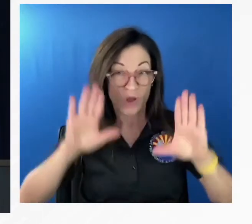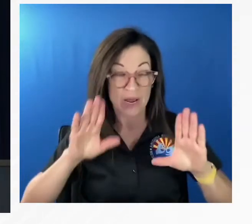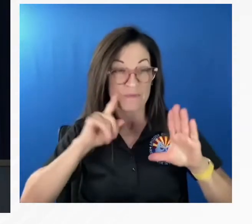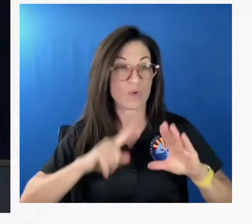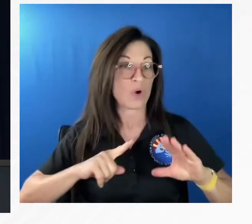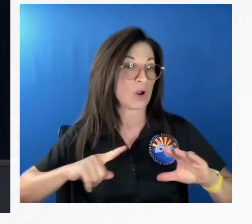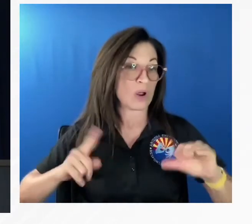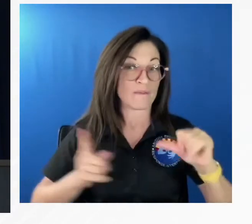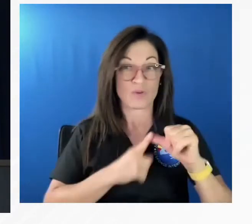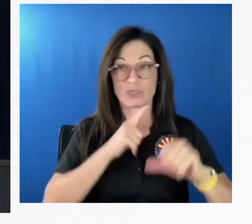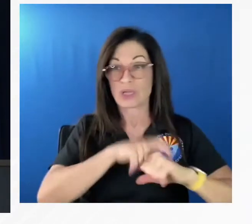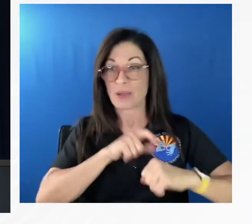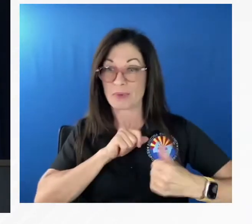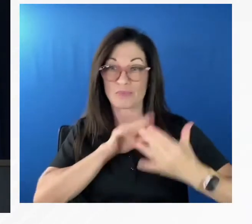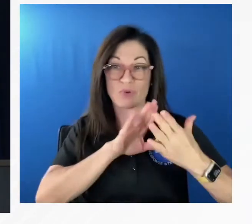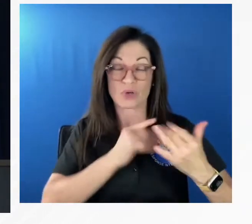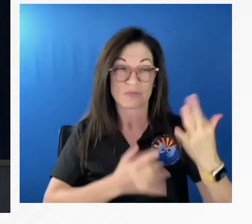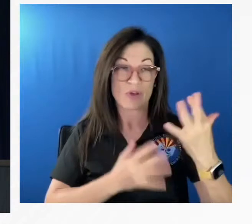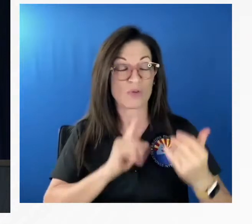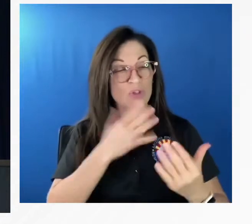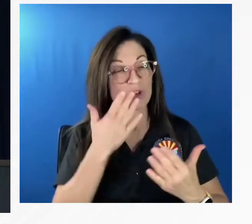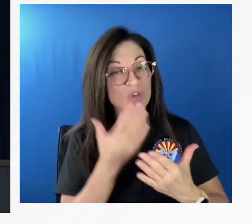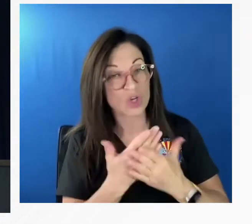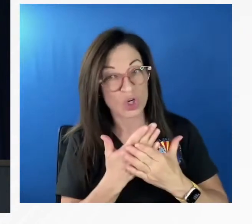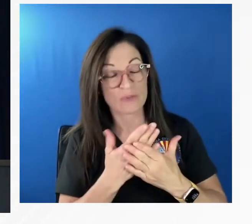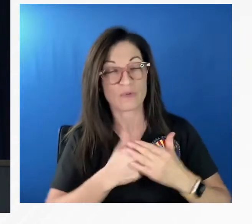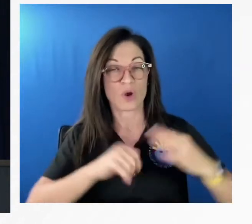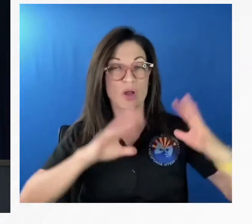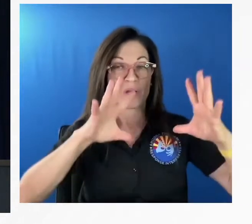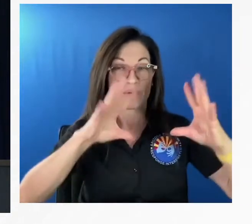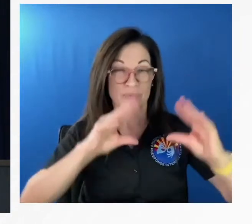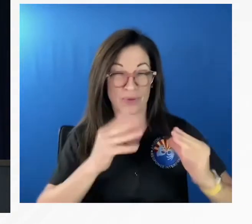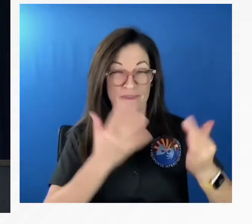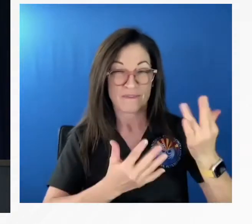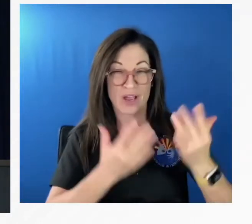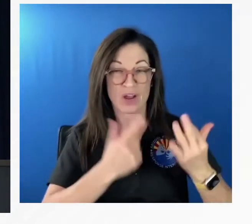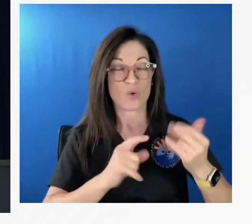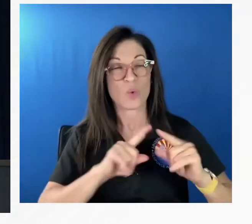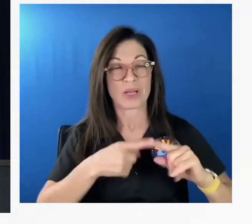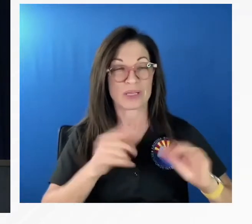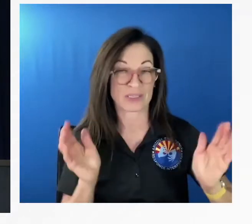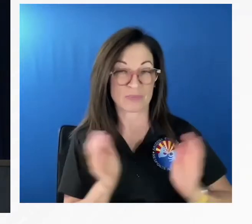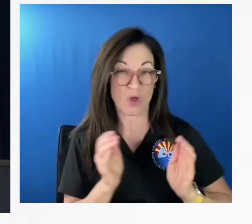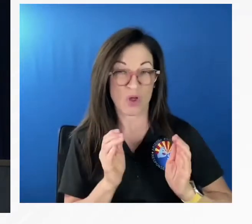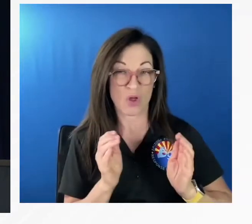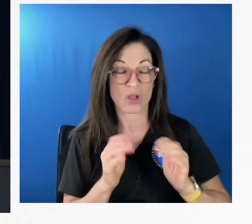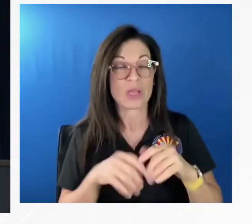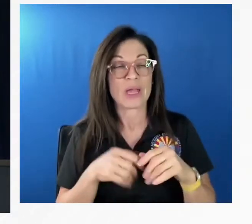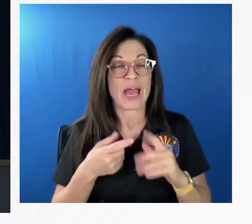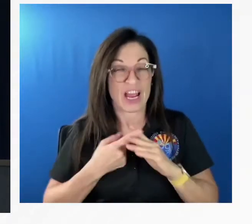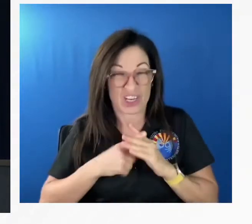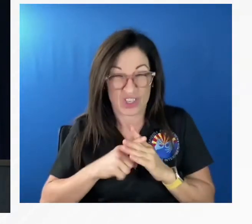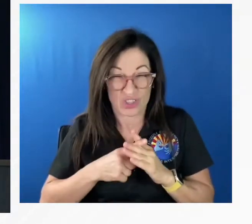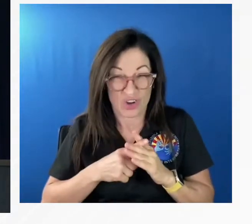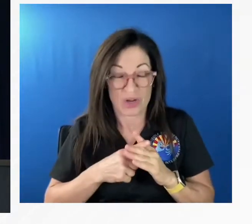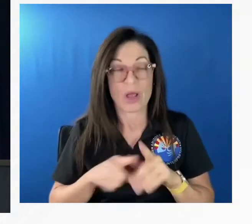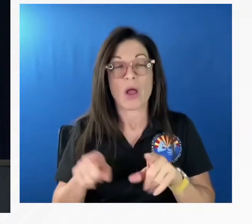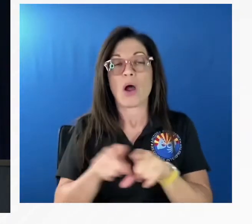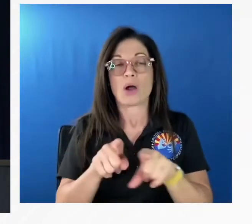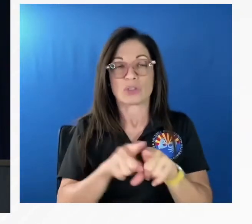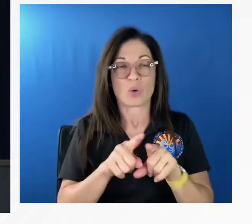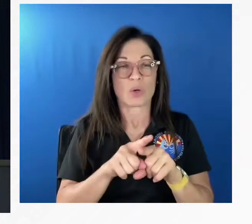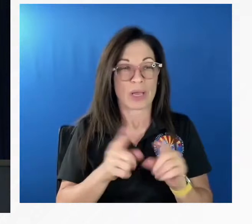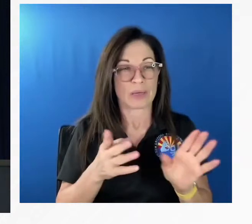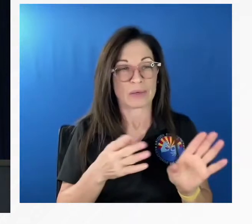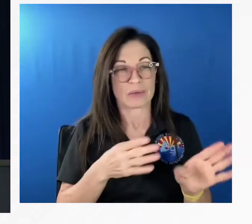they're really good on suppressing fire when it's small and in its infancy, and they're also divertible. So